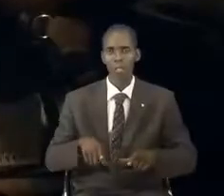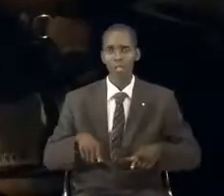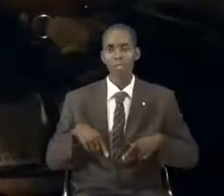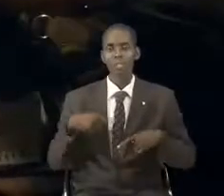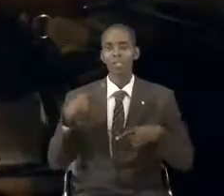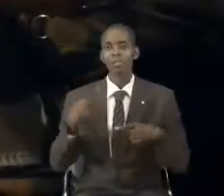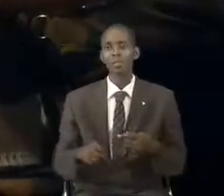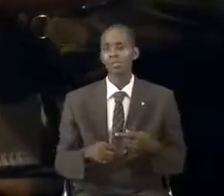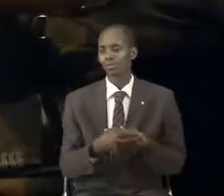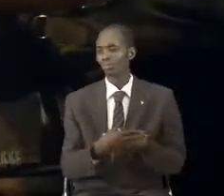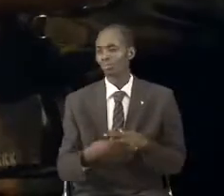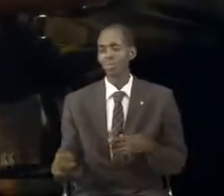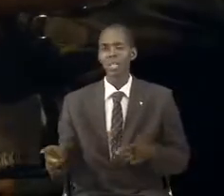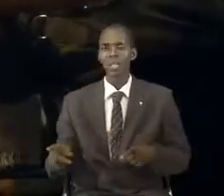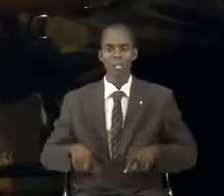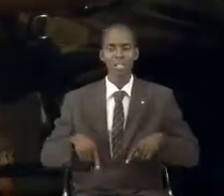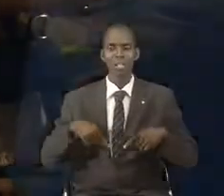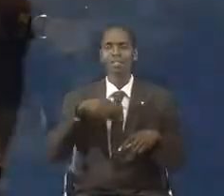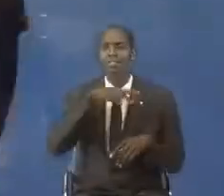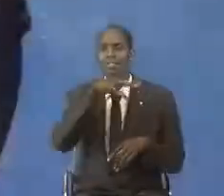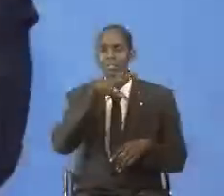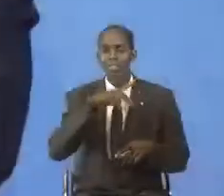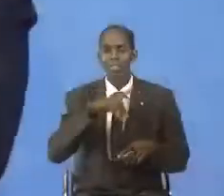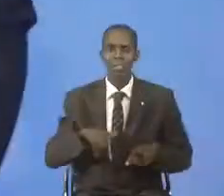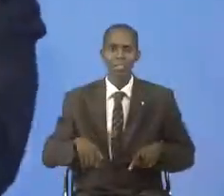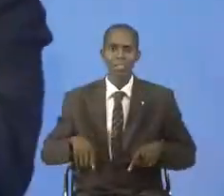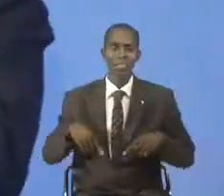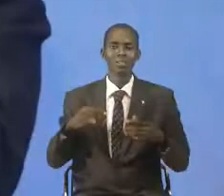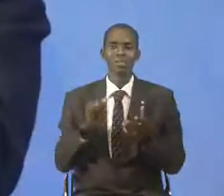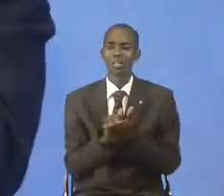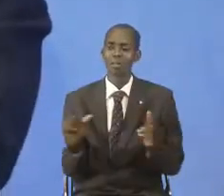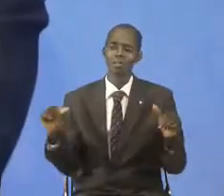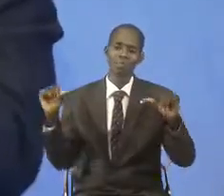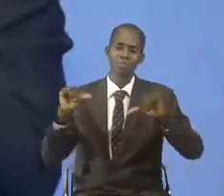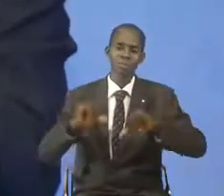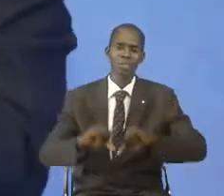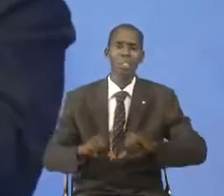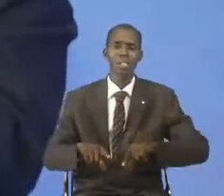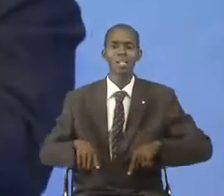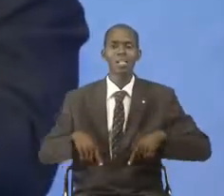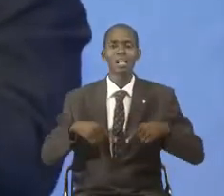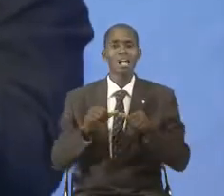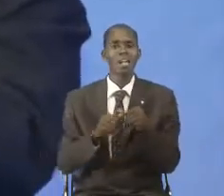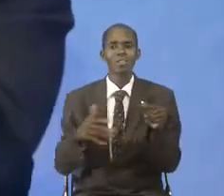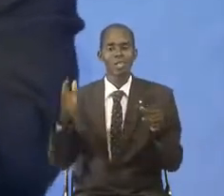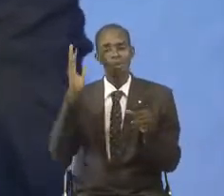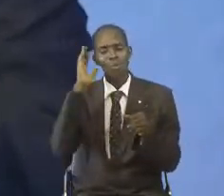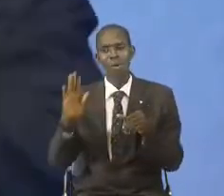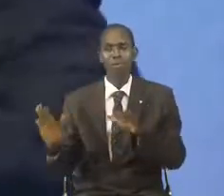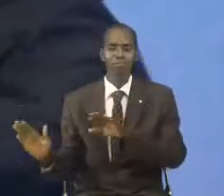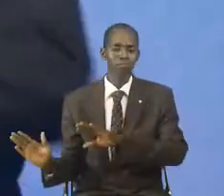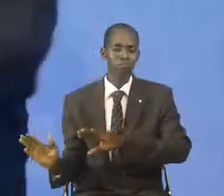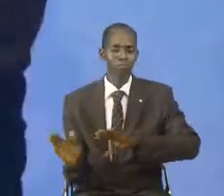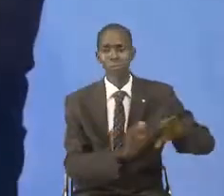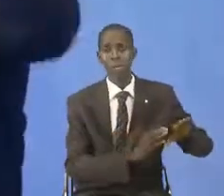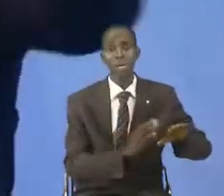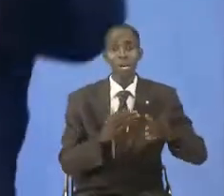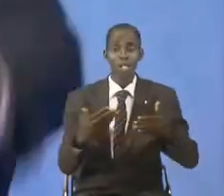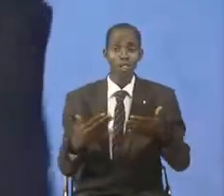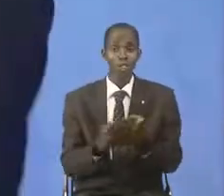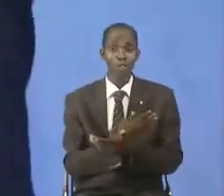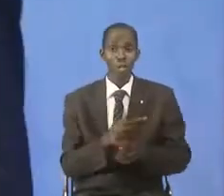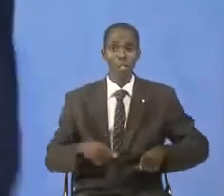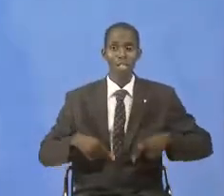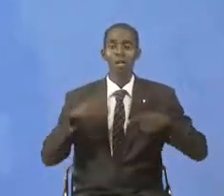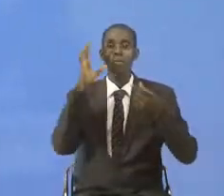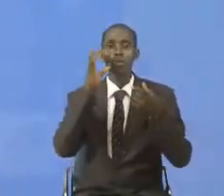old life, the weak life, the trampled life, the dirty life, the condemned life,